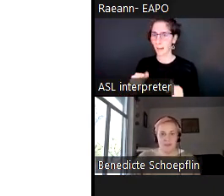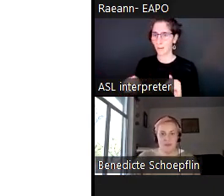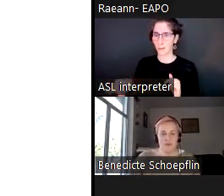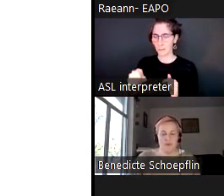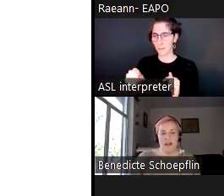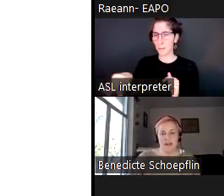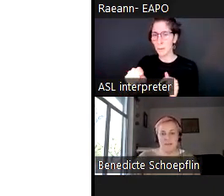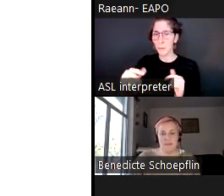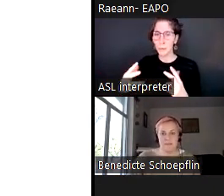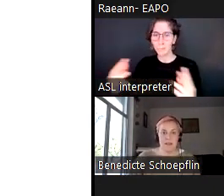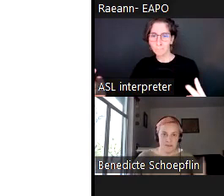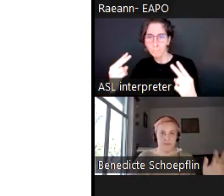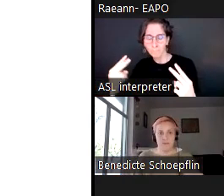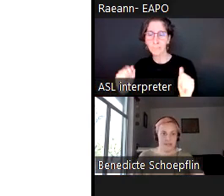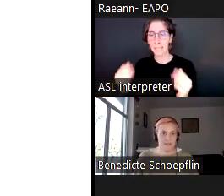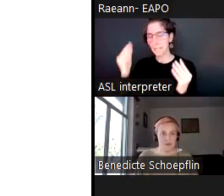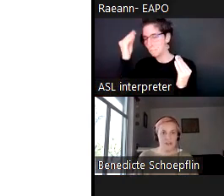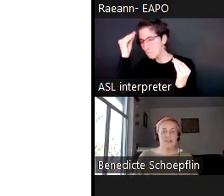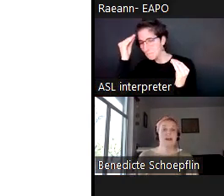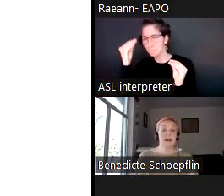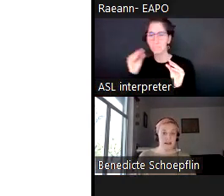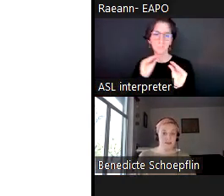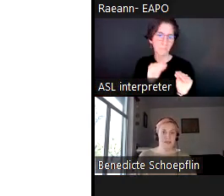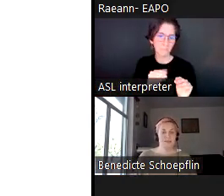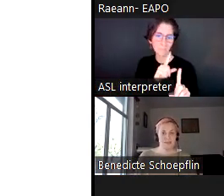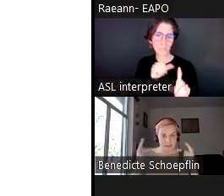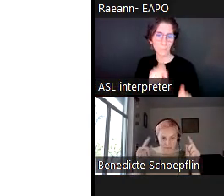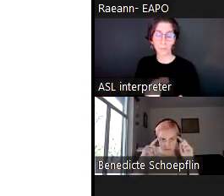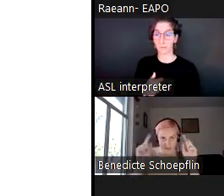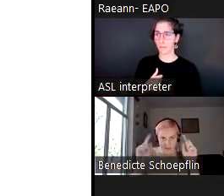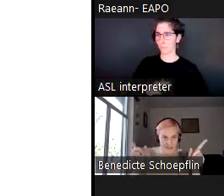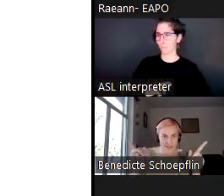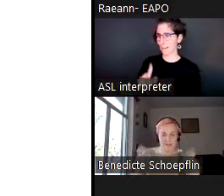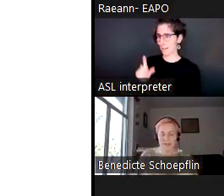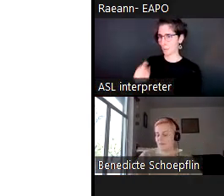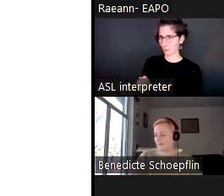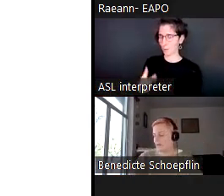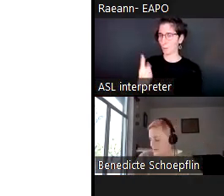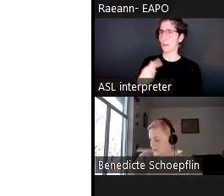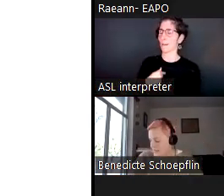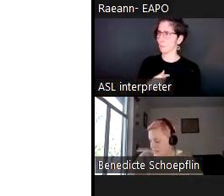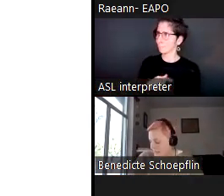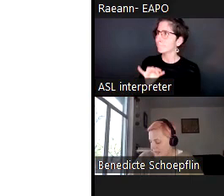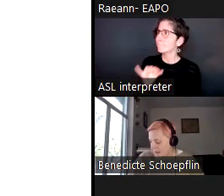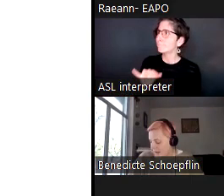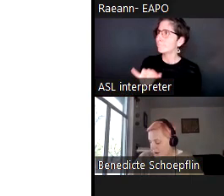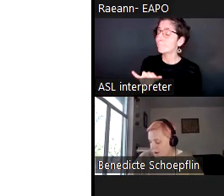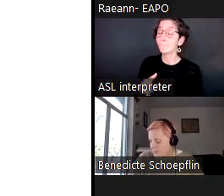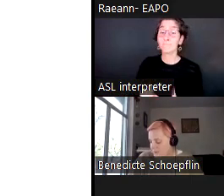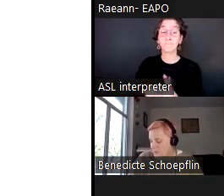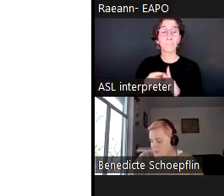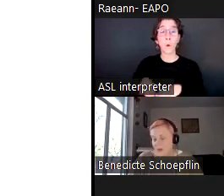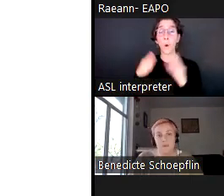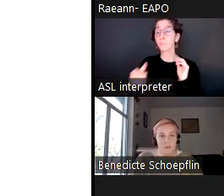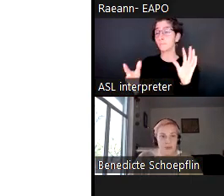time to kind of put in their questions, I have one because something kind of stuck out at the start when you said